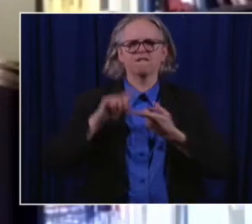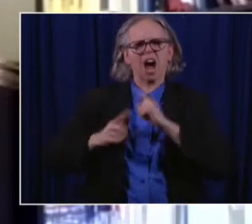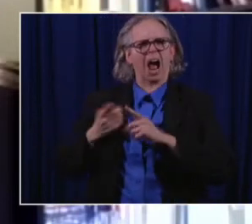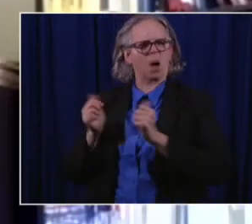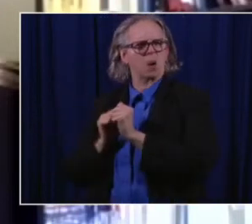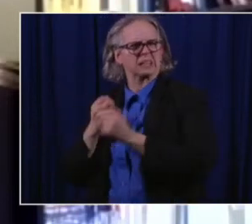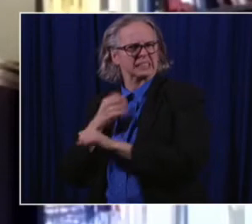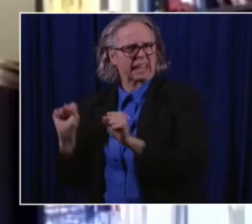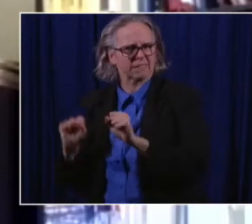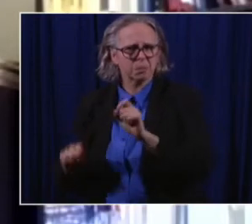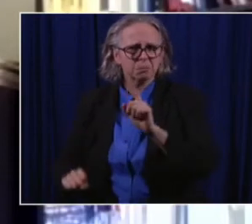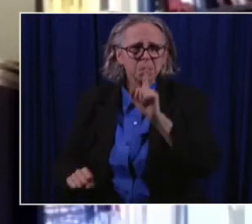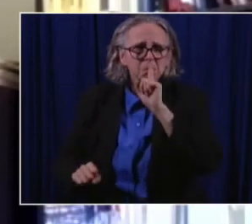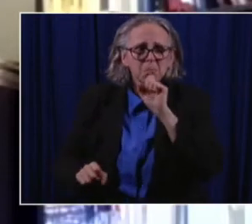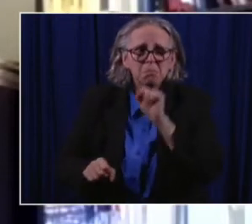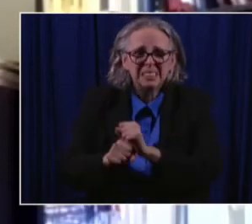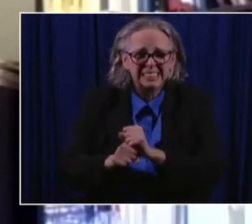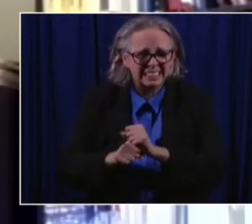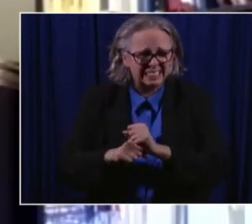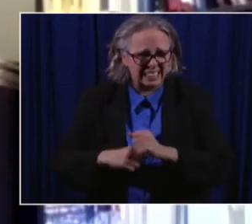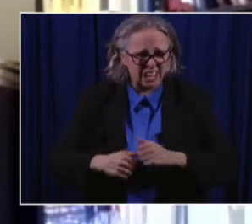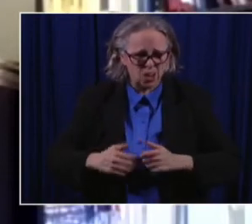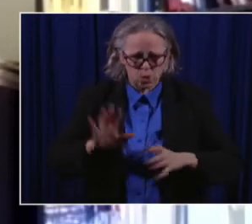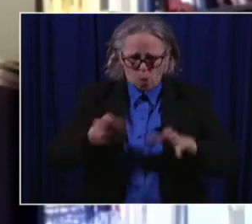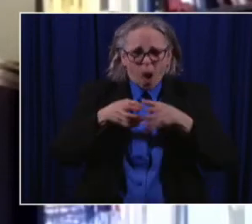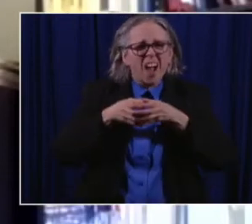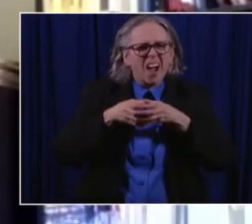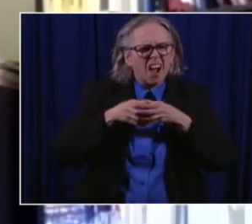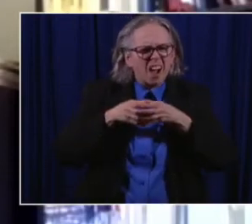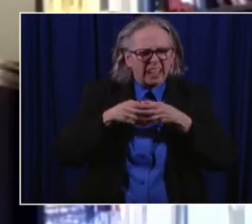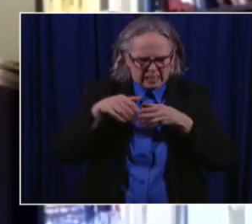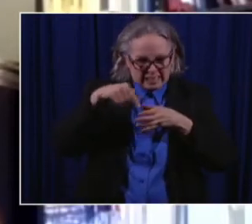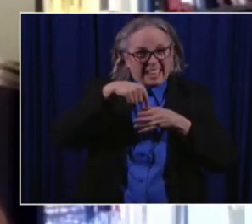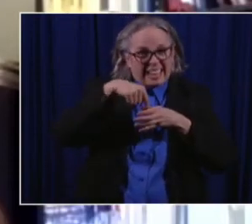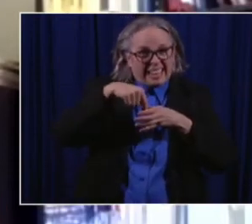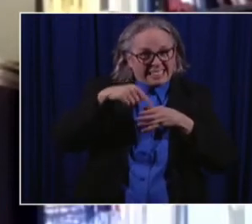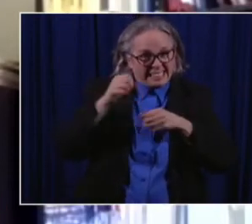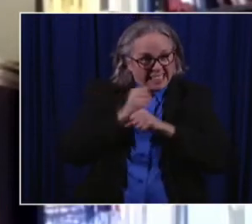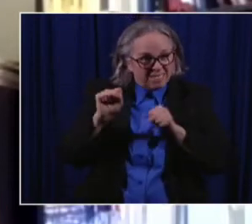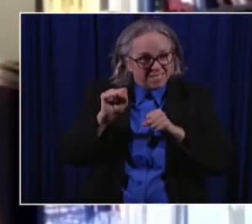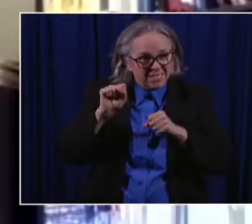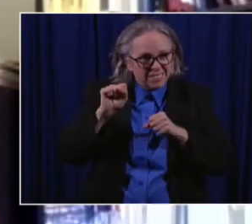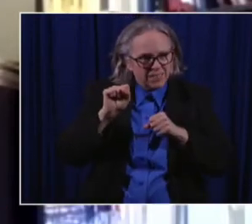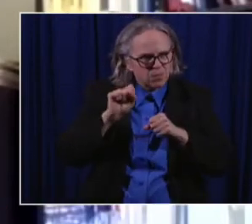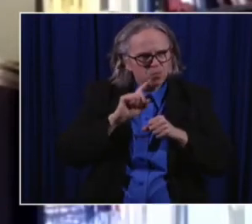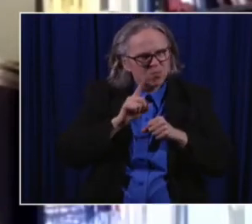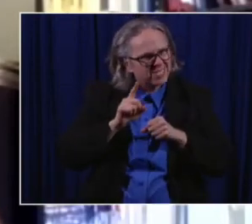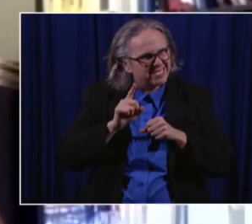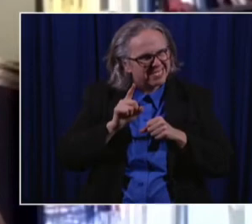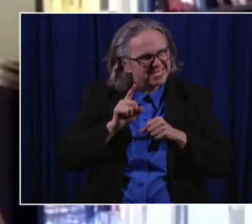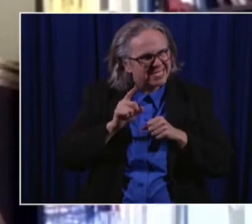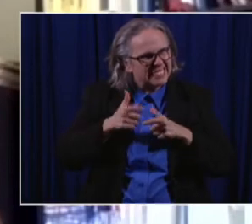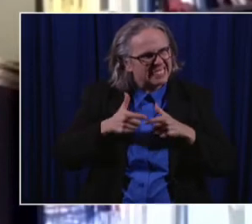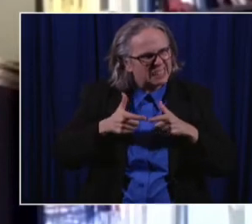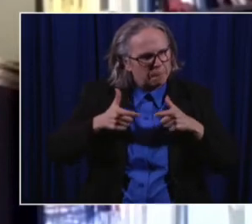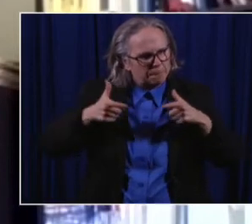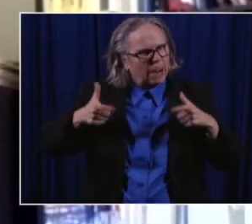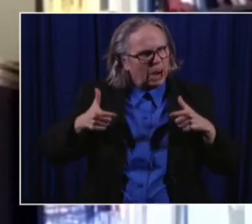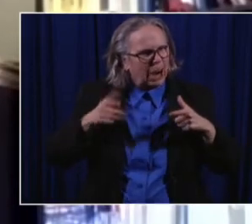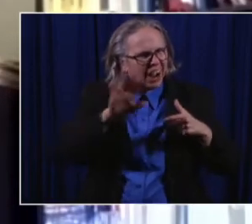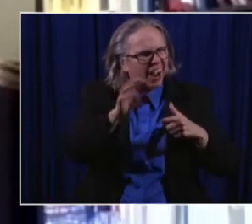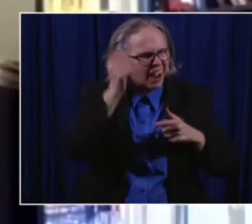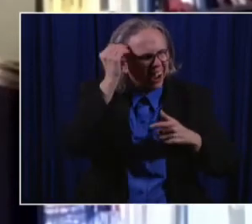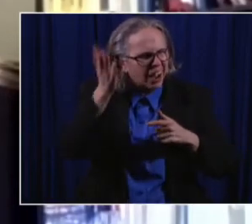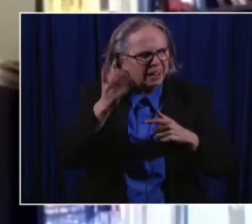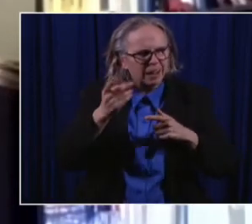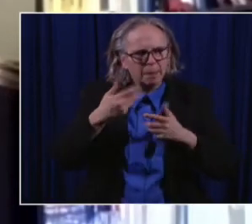should be. So if you are interacting with people without your mask on, if you're interacting with 3 other households. That's actually quite a bit. And when you